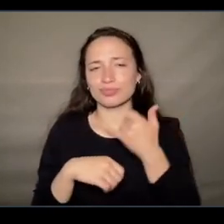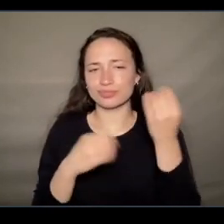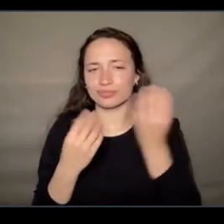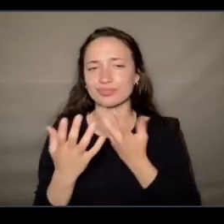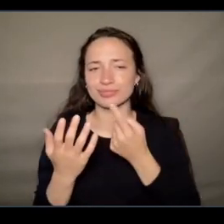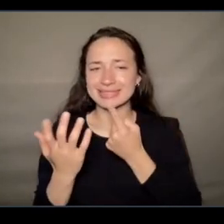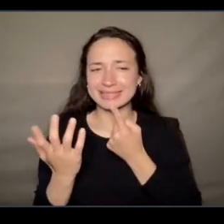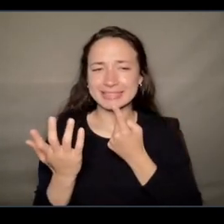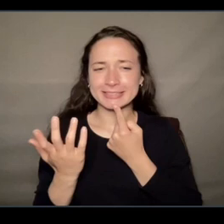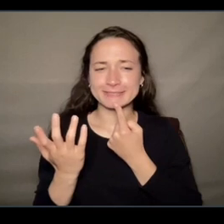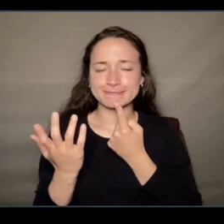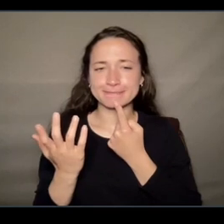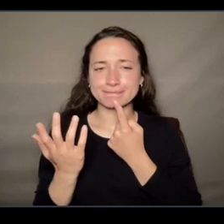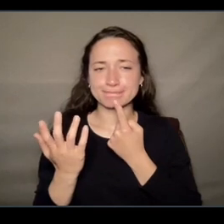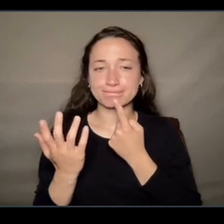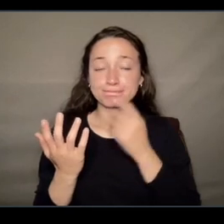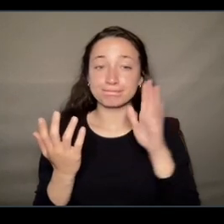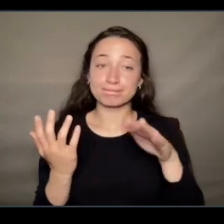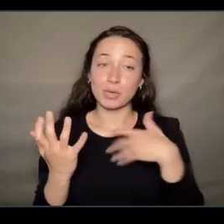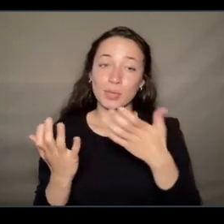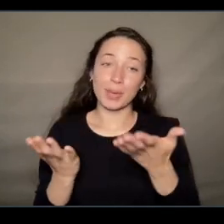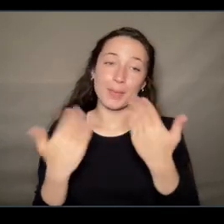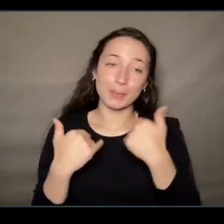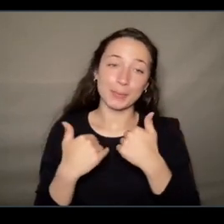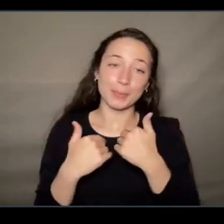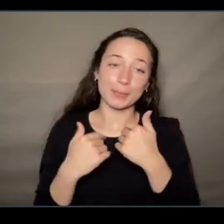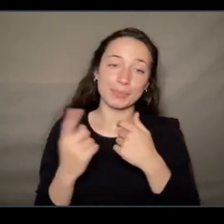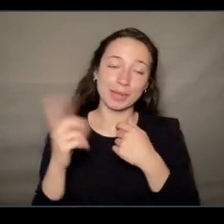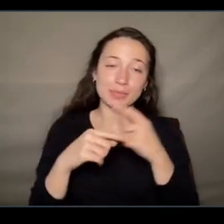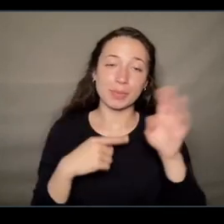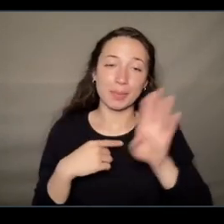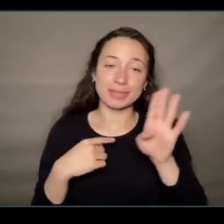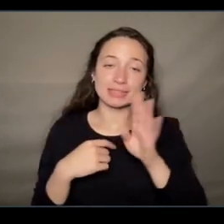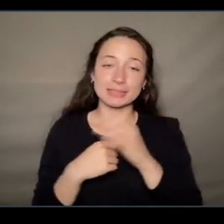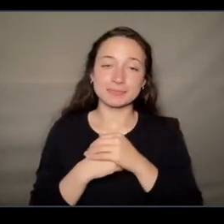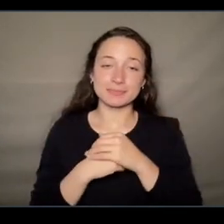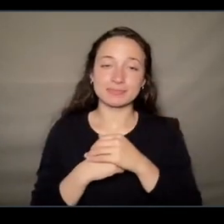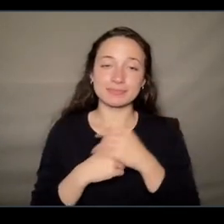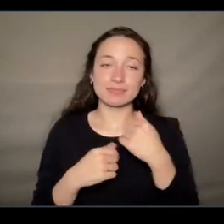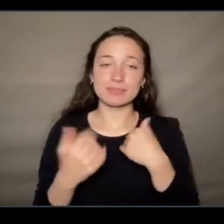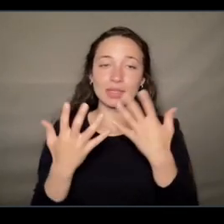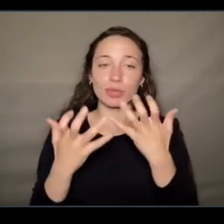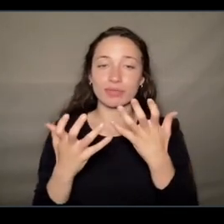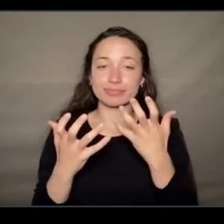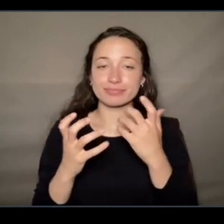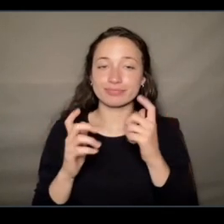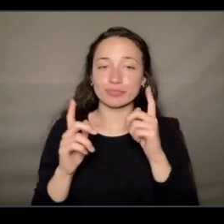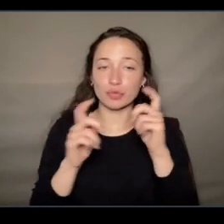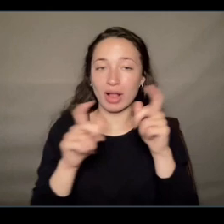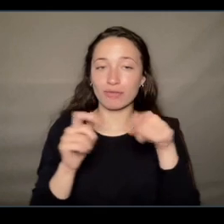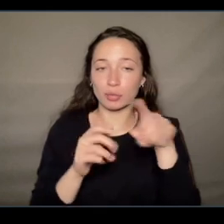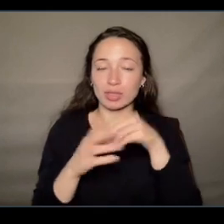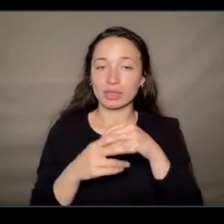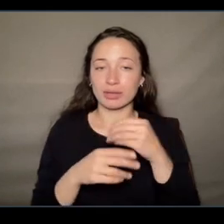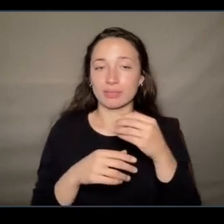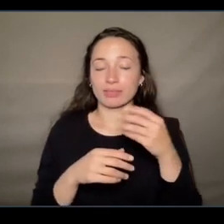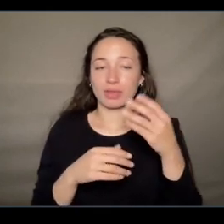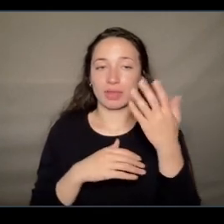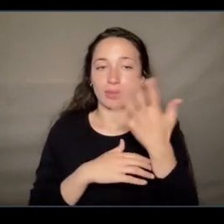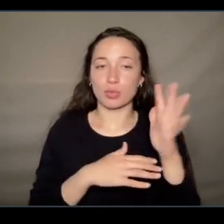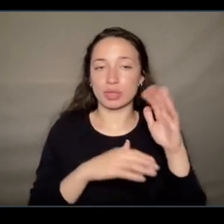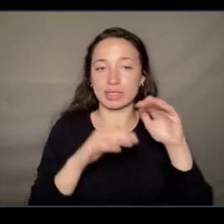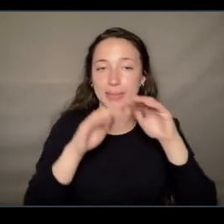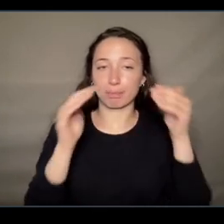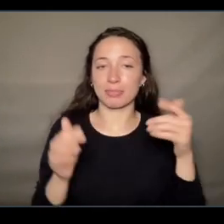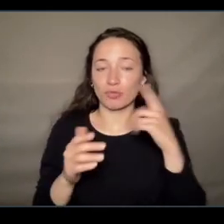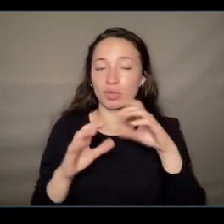said, Mom, I'd like you to come and come down to Boston. I want to photograph you in the Arboretum for a